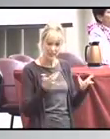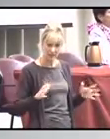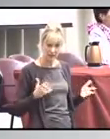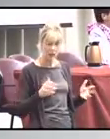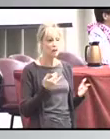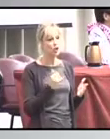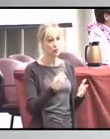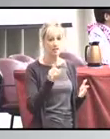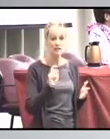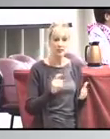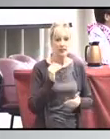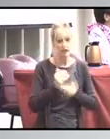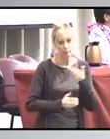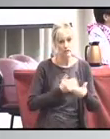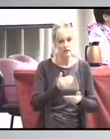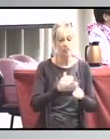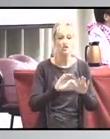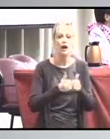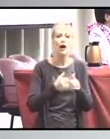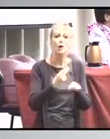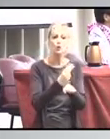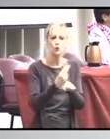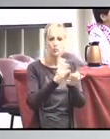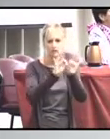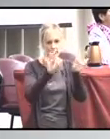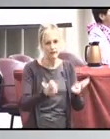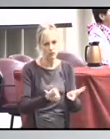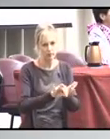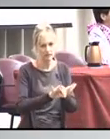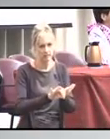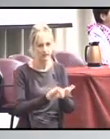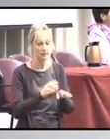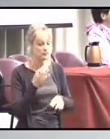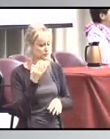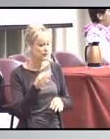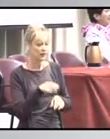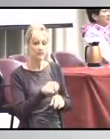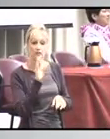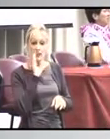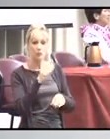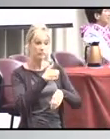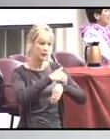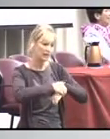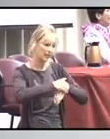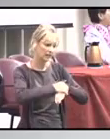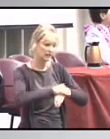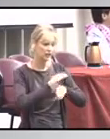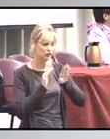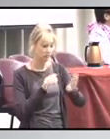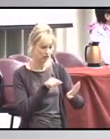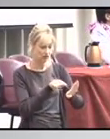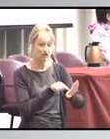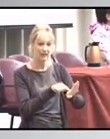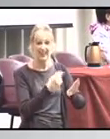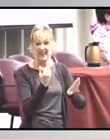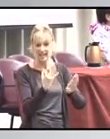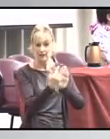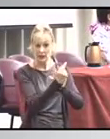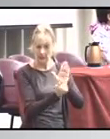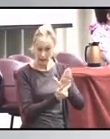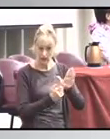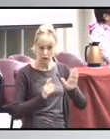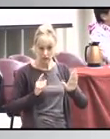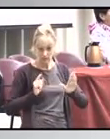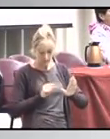still have to have a procedure for how you're going to use those forms. Whether those forms are going to be English on one side, if it has legal